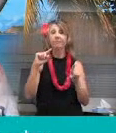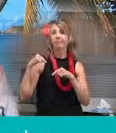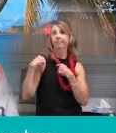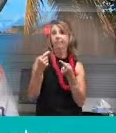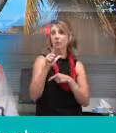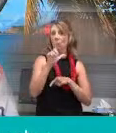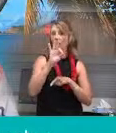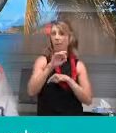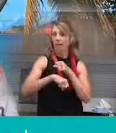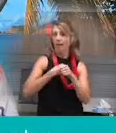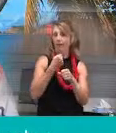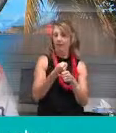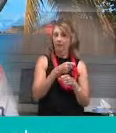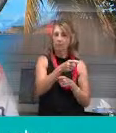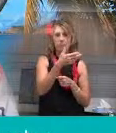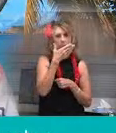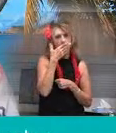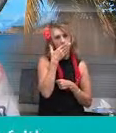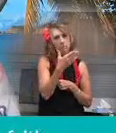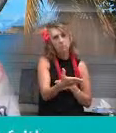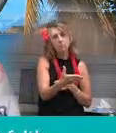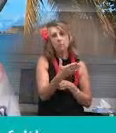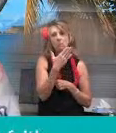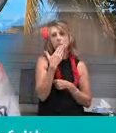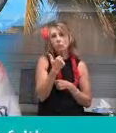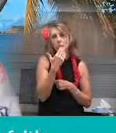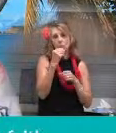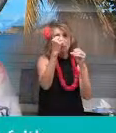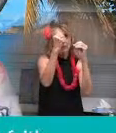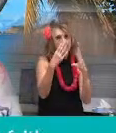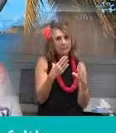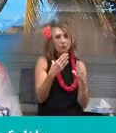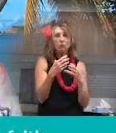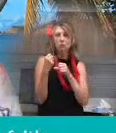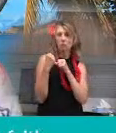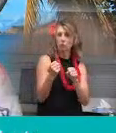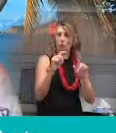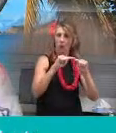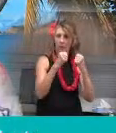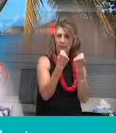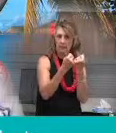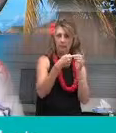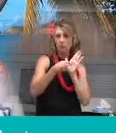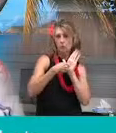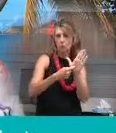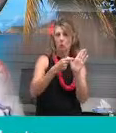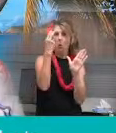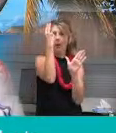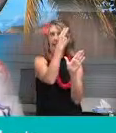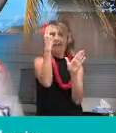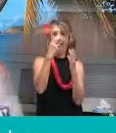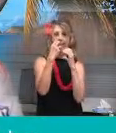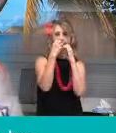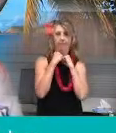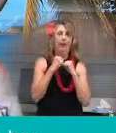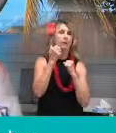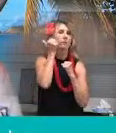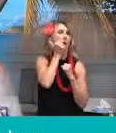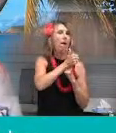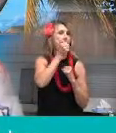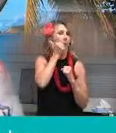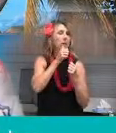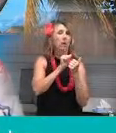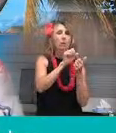been a kind and caring teacher. She is a team player who lives her faith in all her interactions with students and